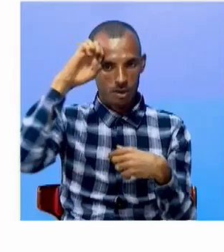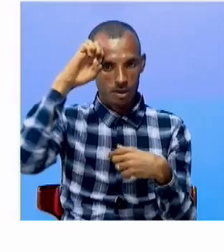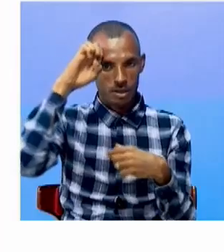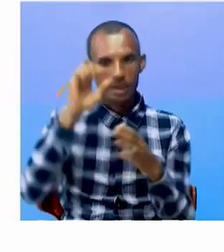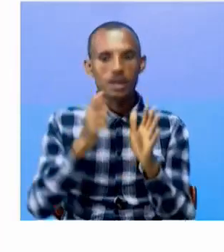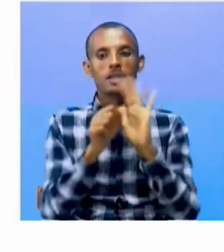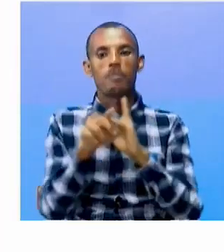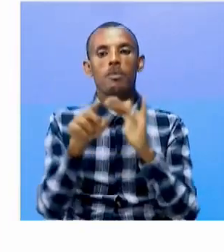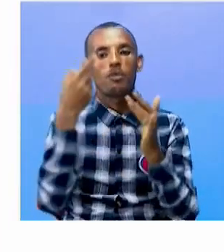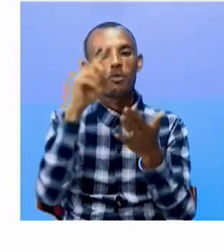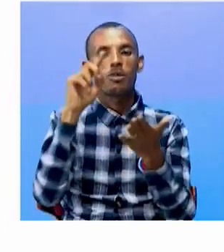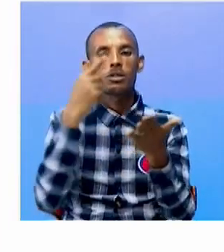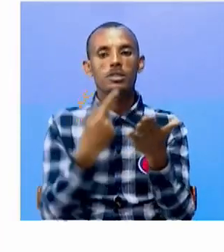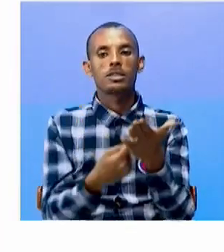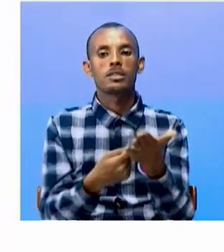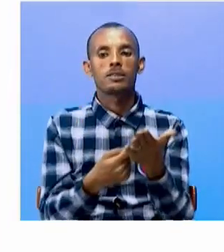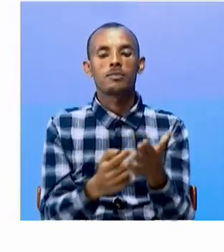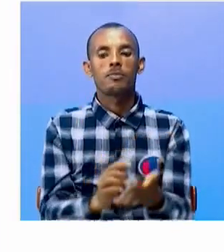one.